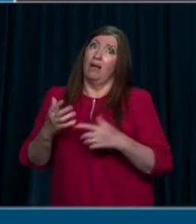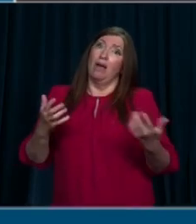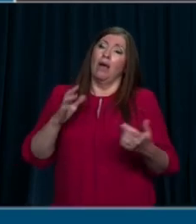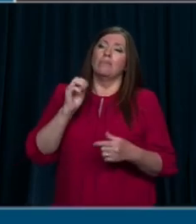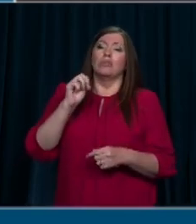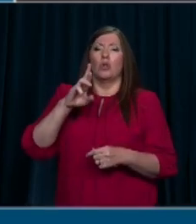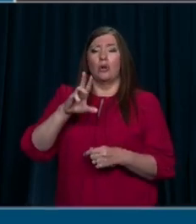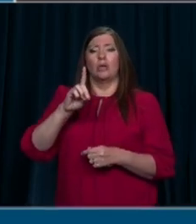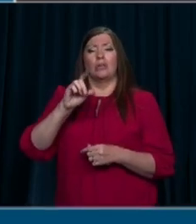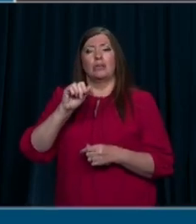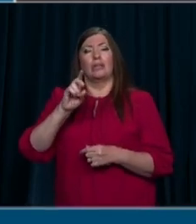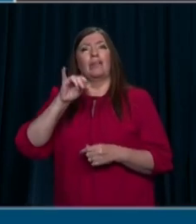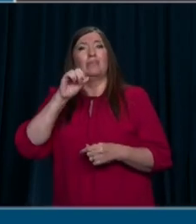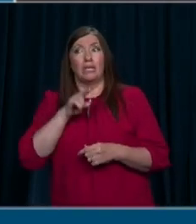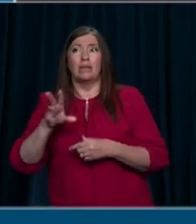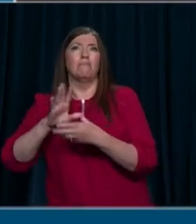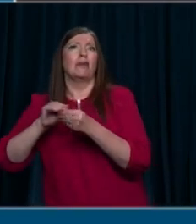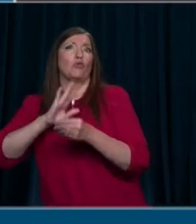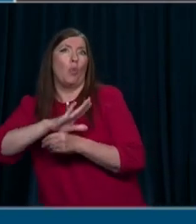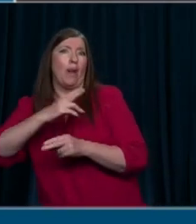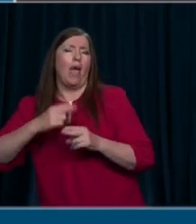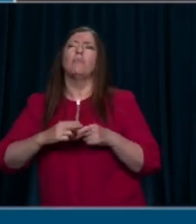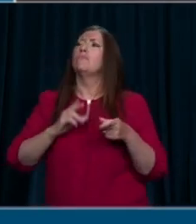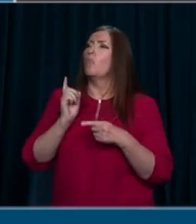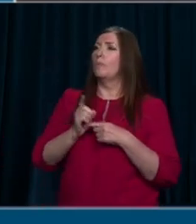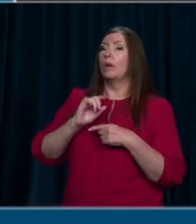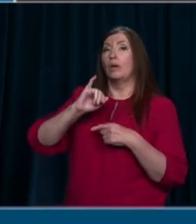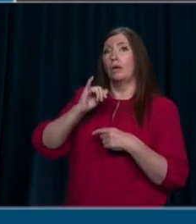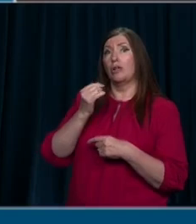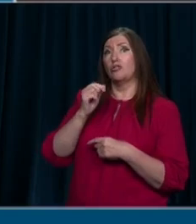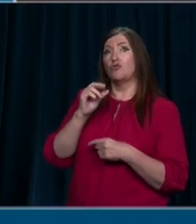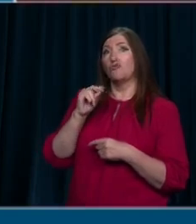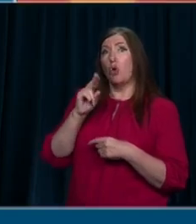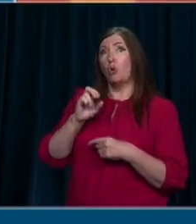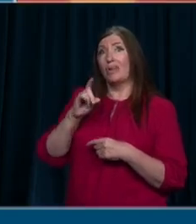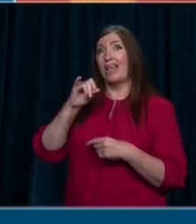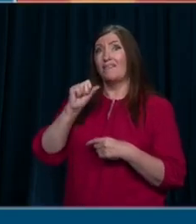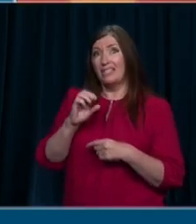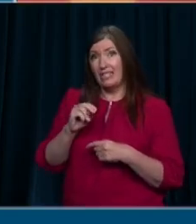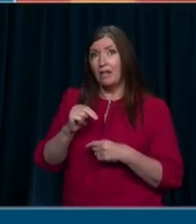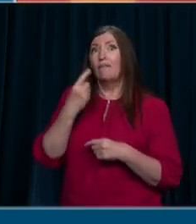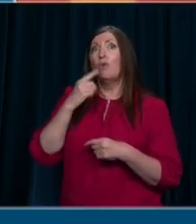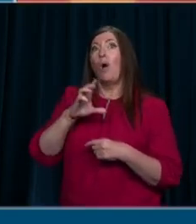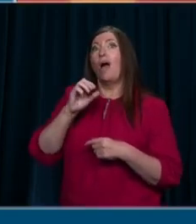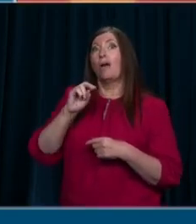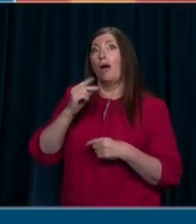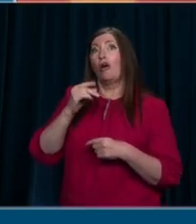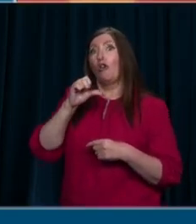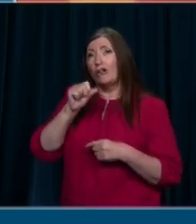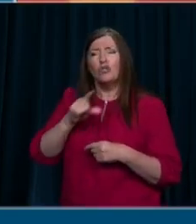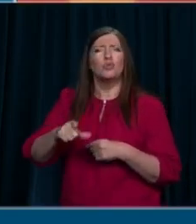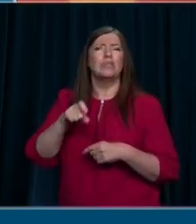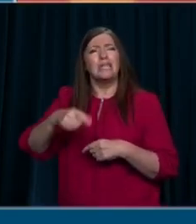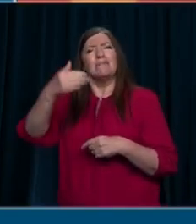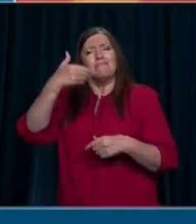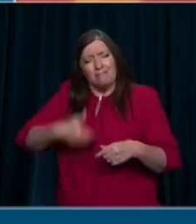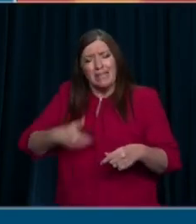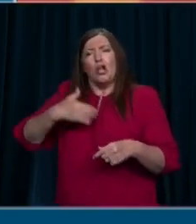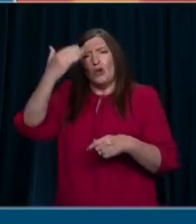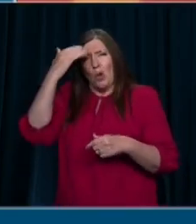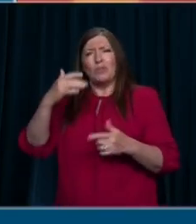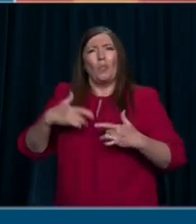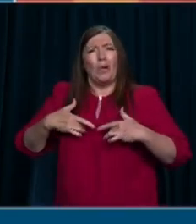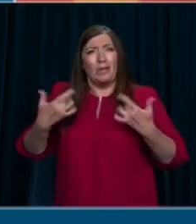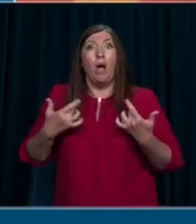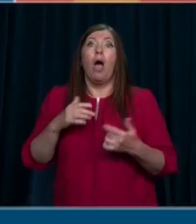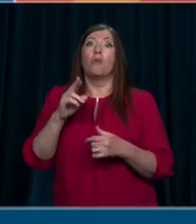Davison, he invoked your name. You get about a minute. Okay, let me just say, Jerone Davison for Congress. You need somebody like me who knows what's going on. The radical